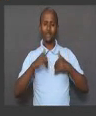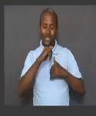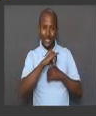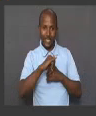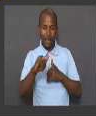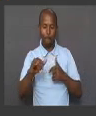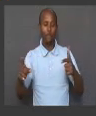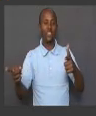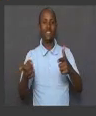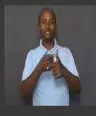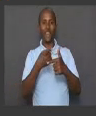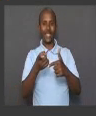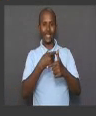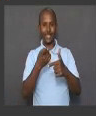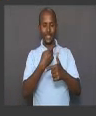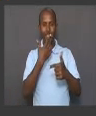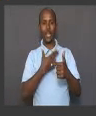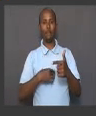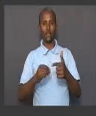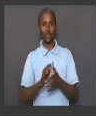same first element.